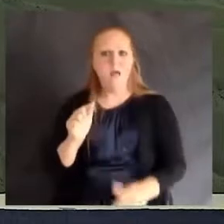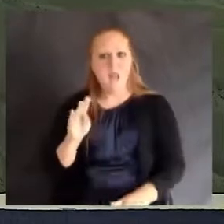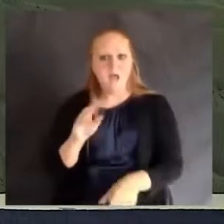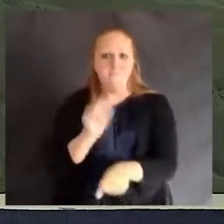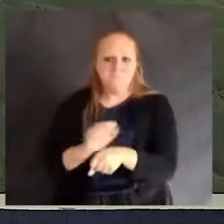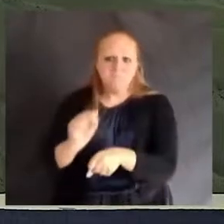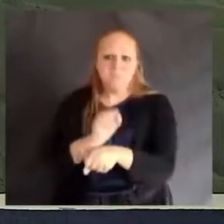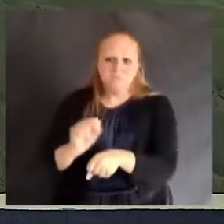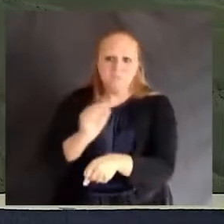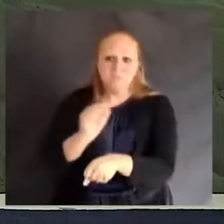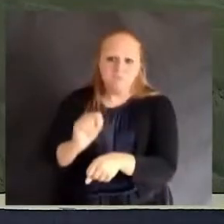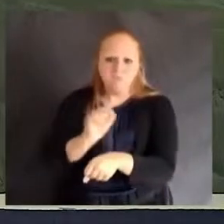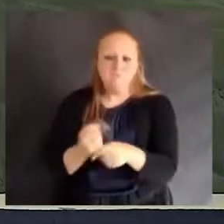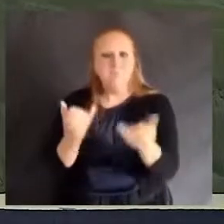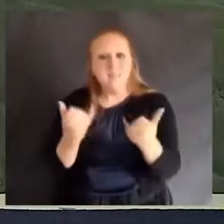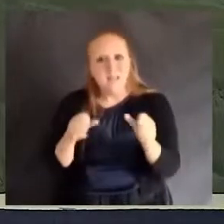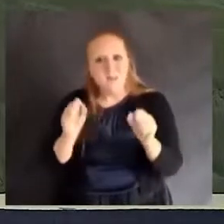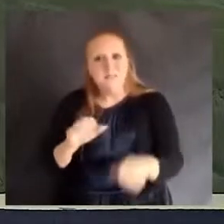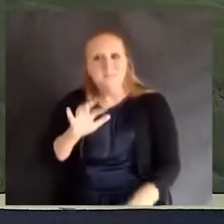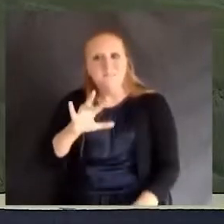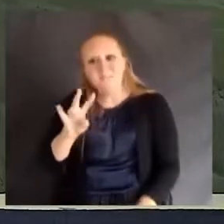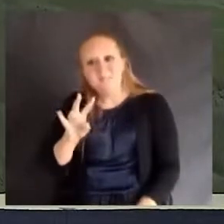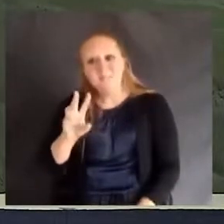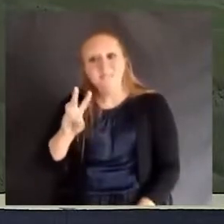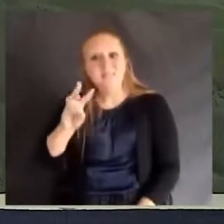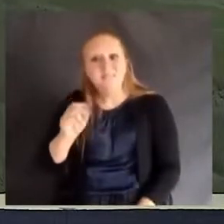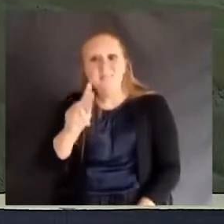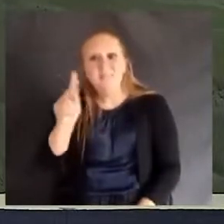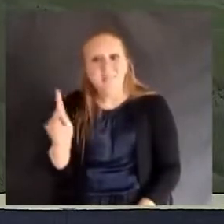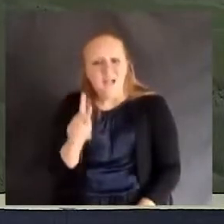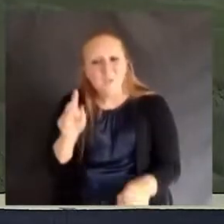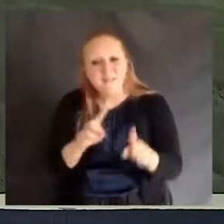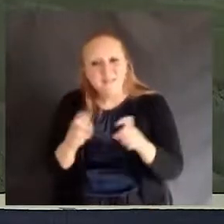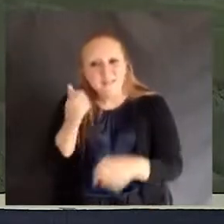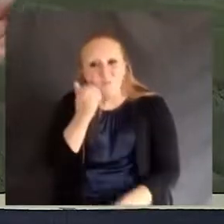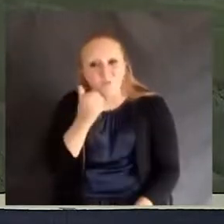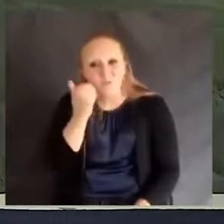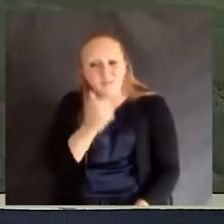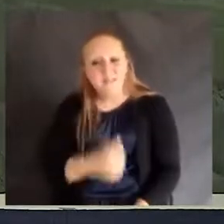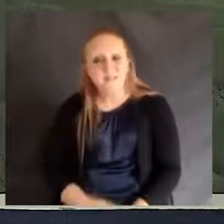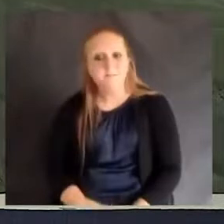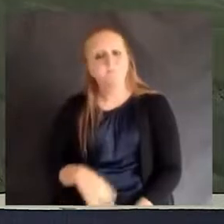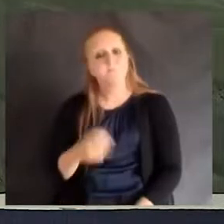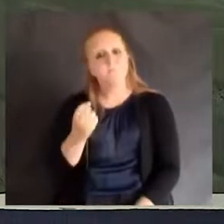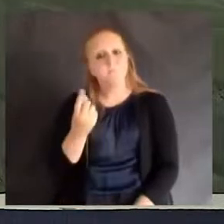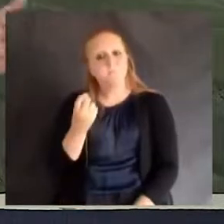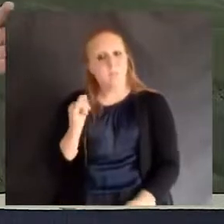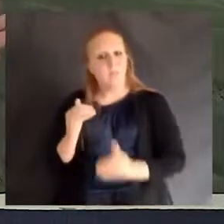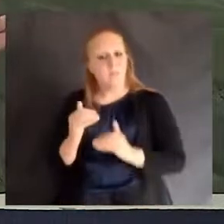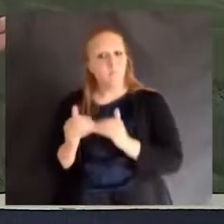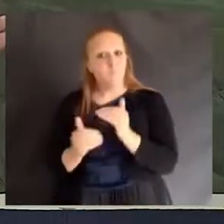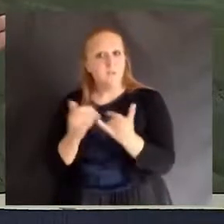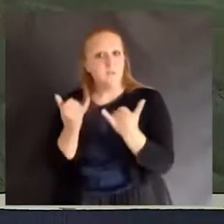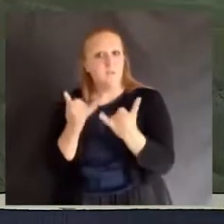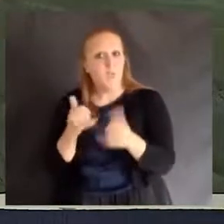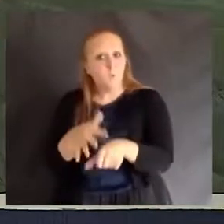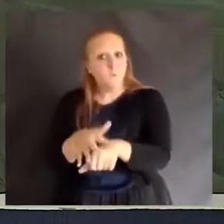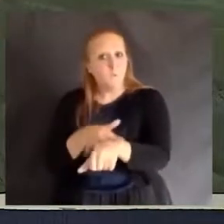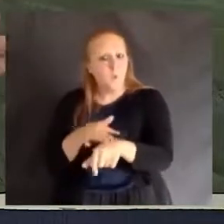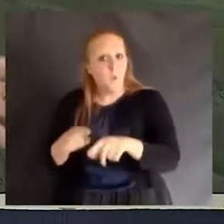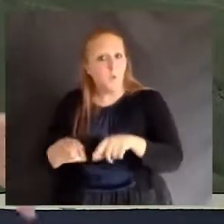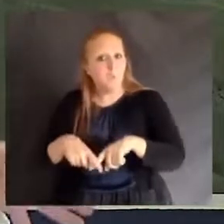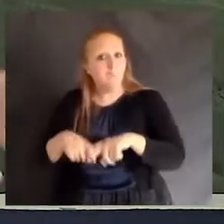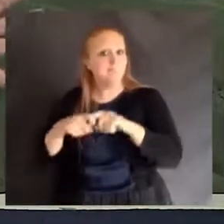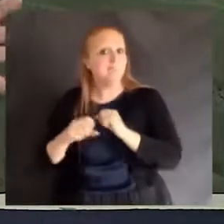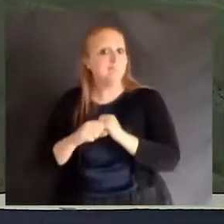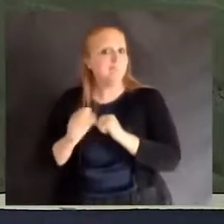what the national labs say is that this slowdown in the processing is temporary, and they